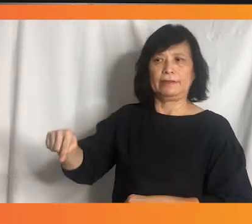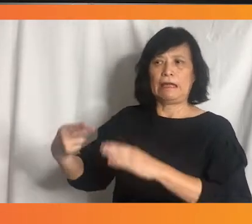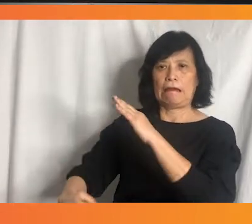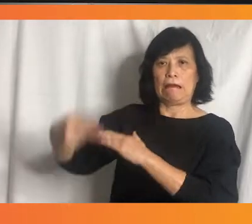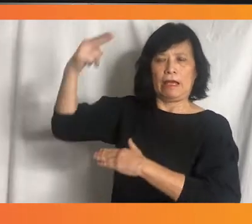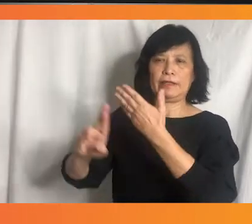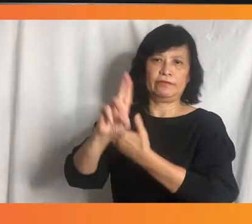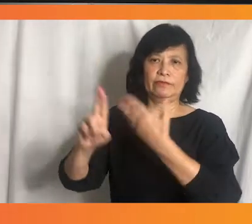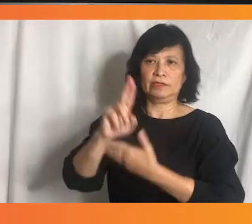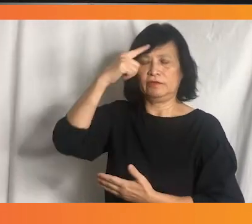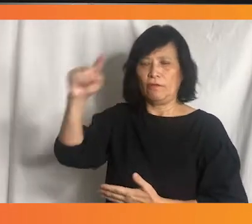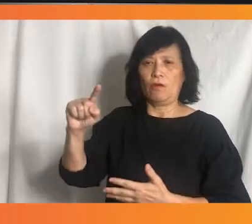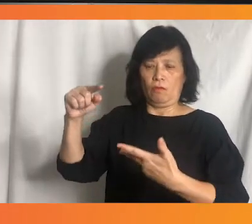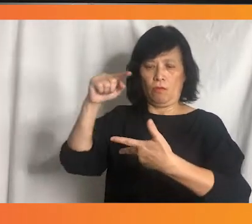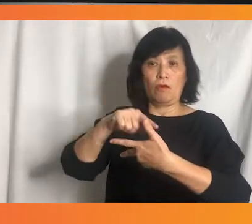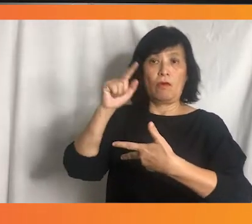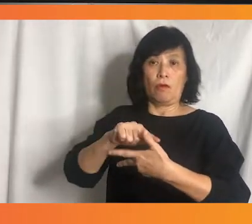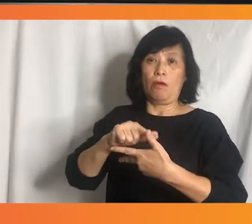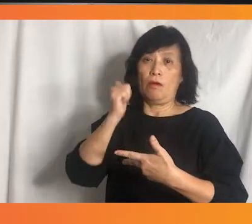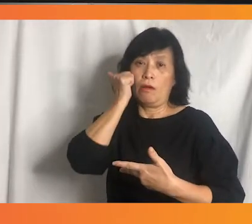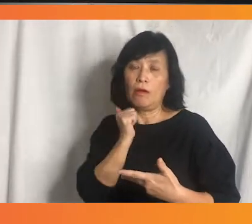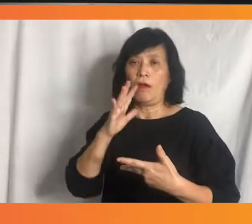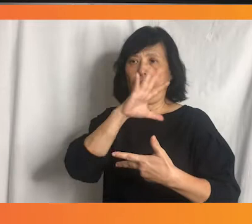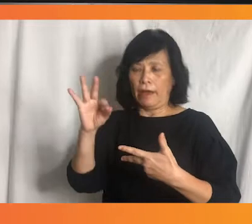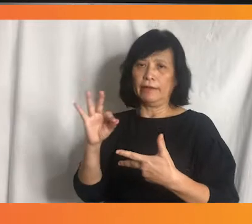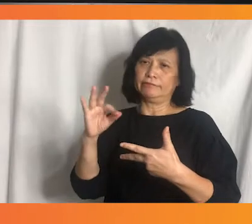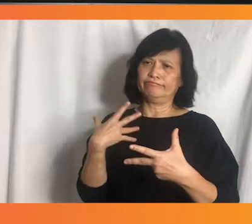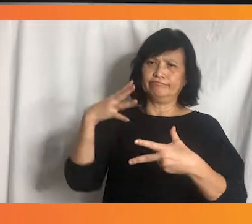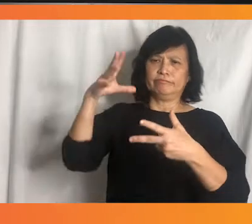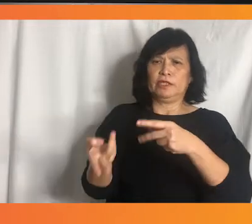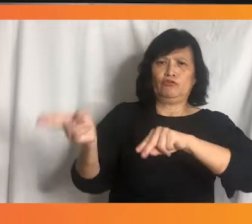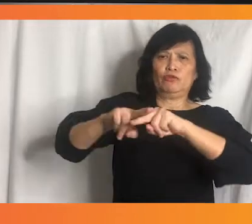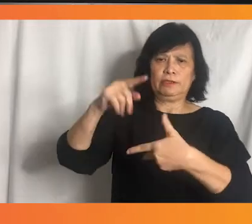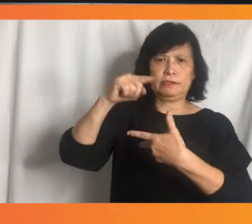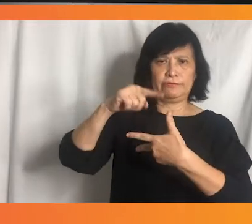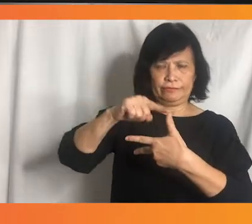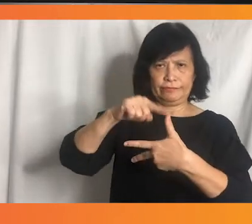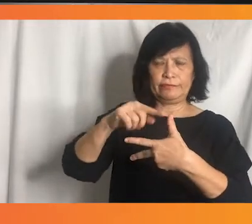higher risk of being frail and contributing to the first wave's impact on healthcare.